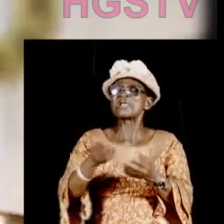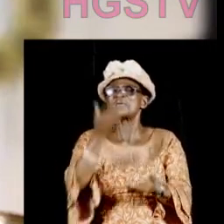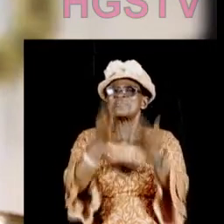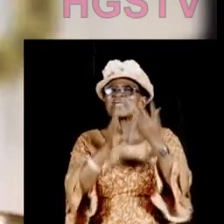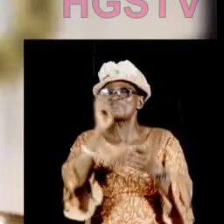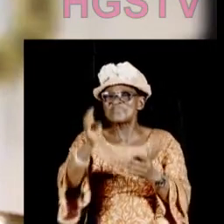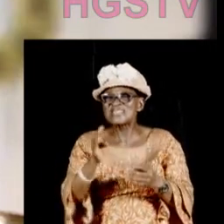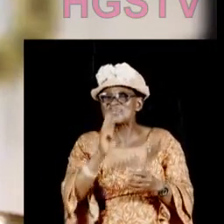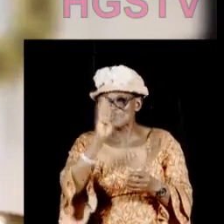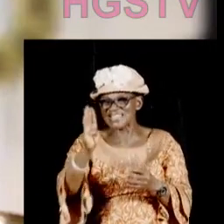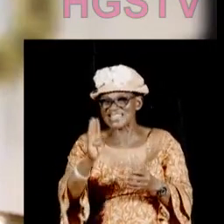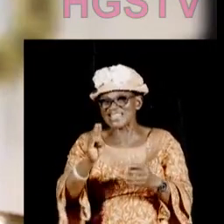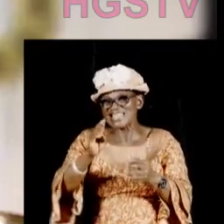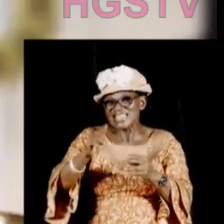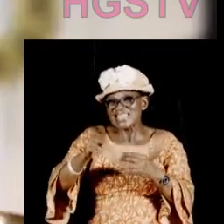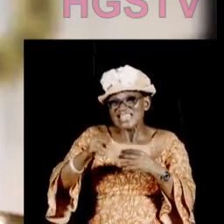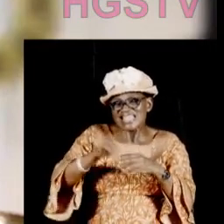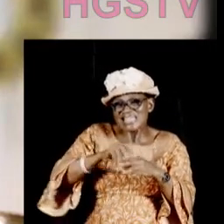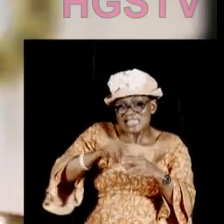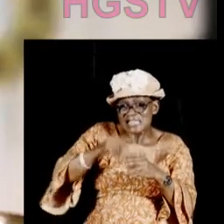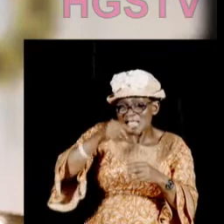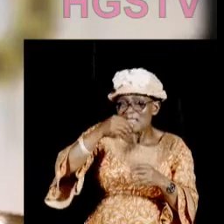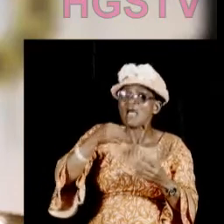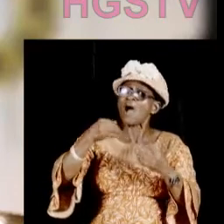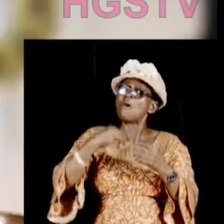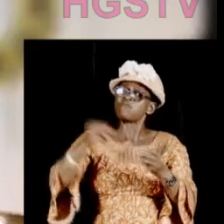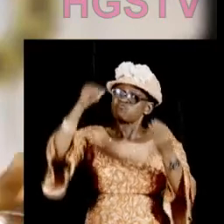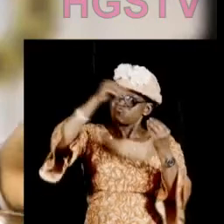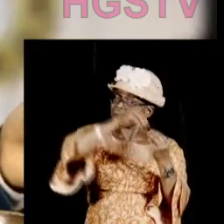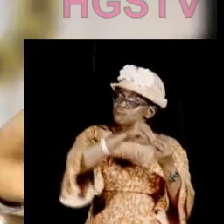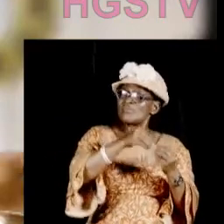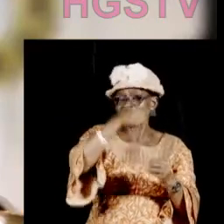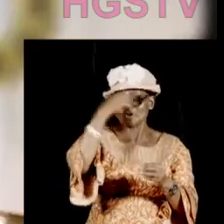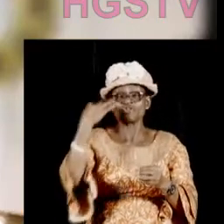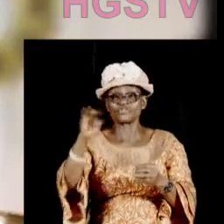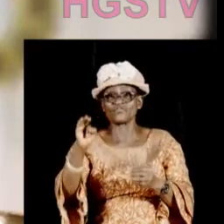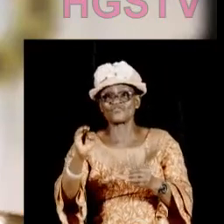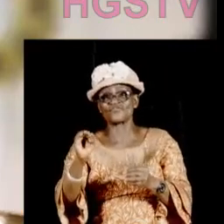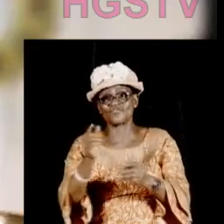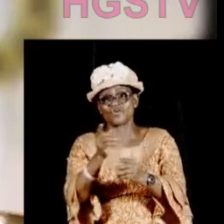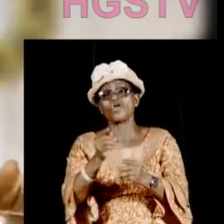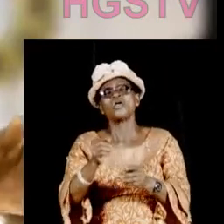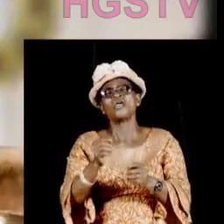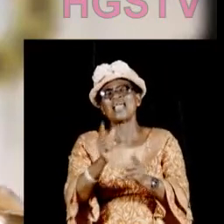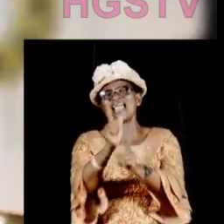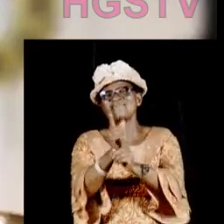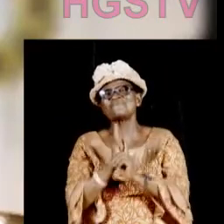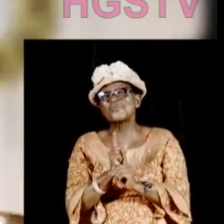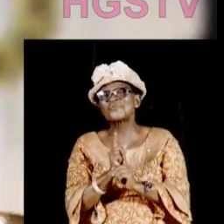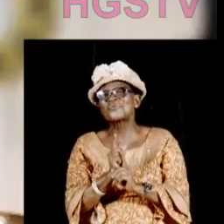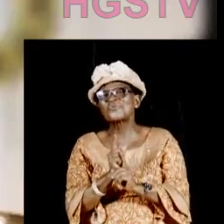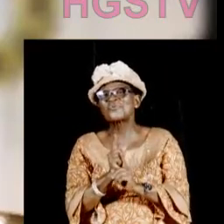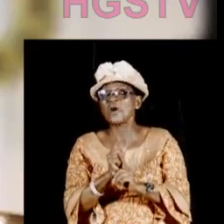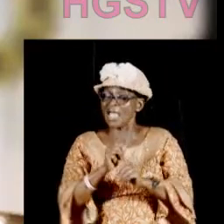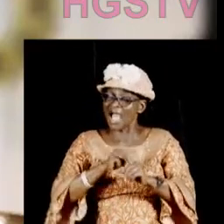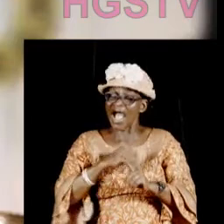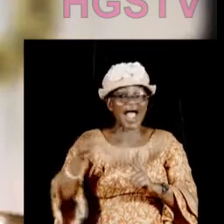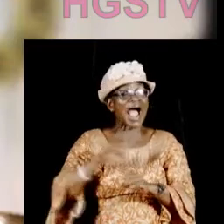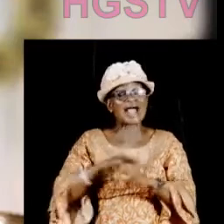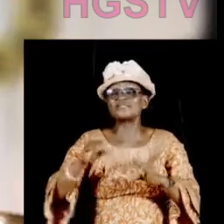accumulating because of the loan you borrowed. Because of this lockdown, there's no way to do the business as